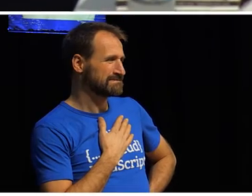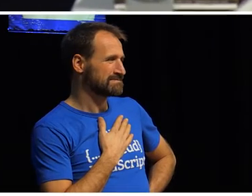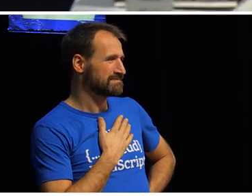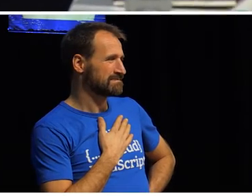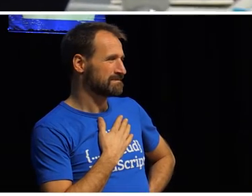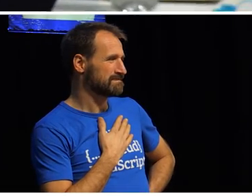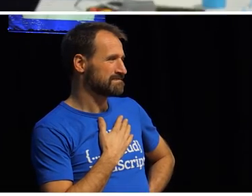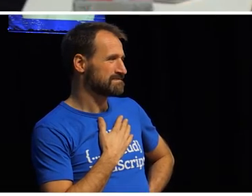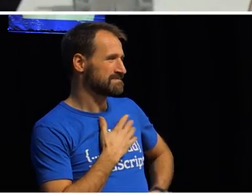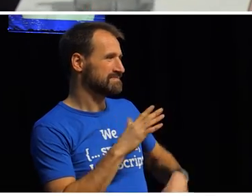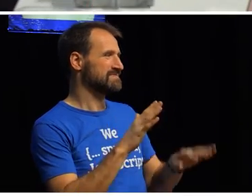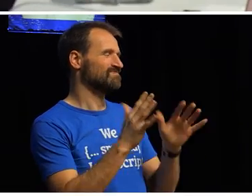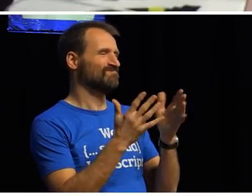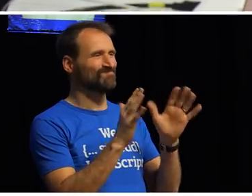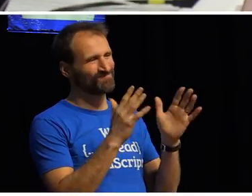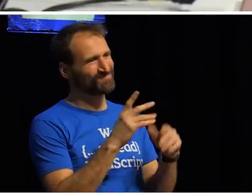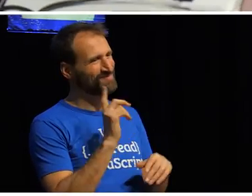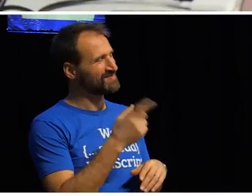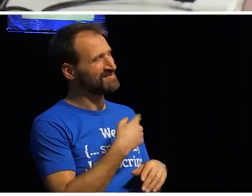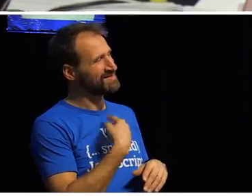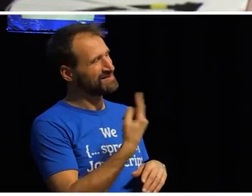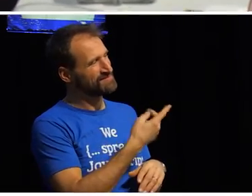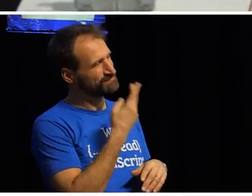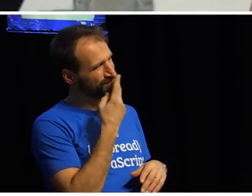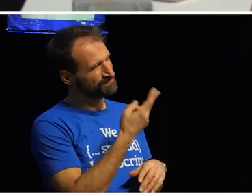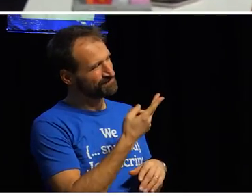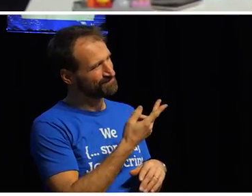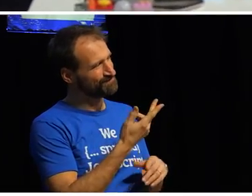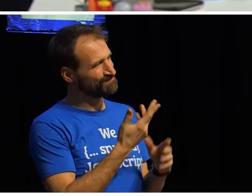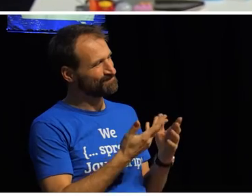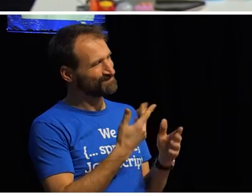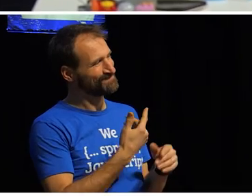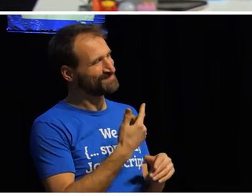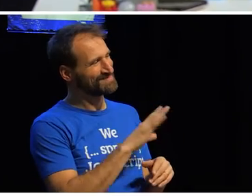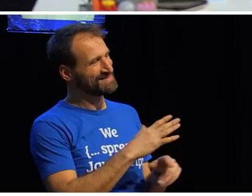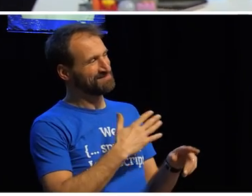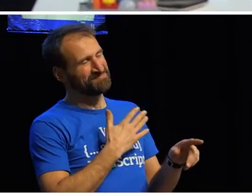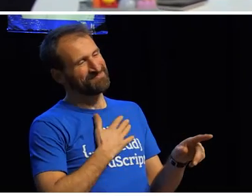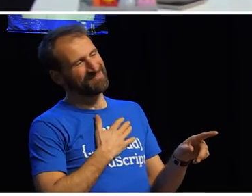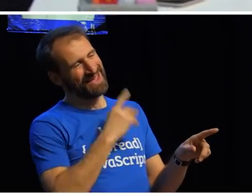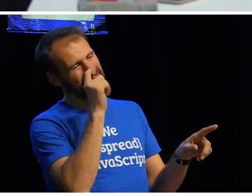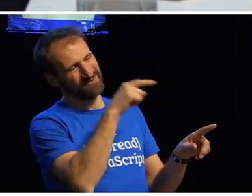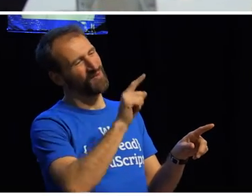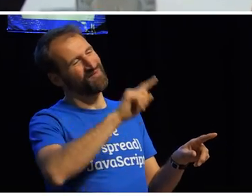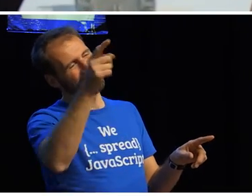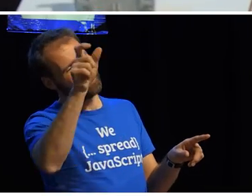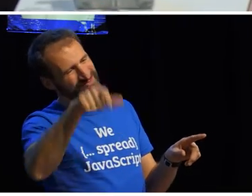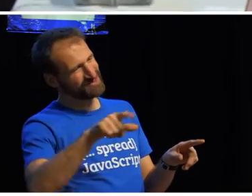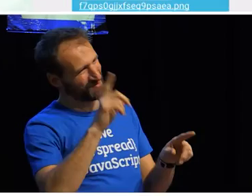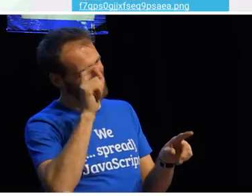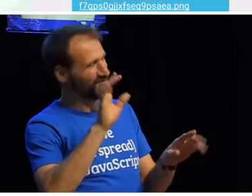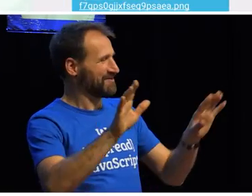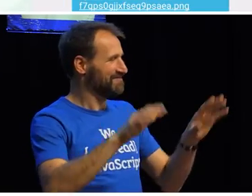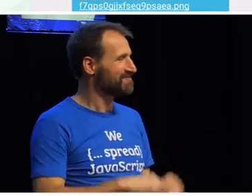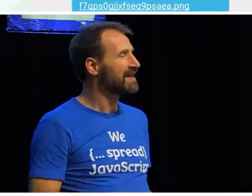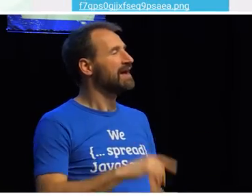So maybe I have to really train this software. It's a better photo, it's not my photo. So, and also at